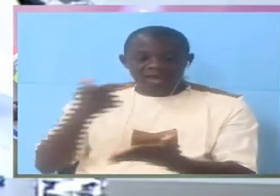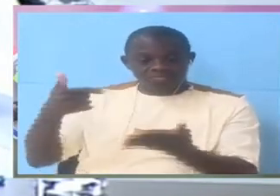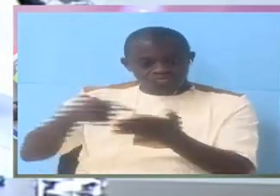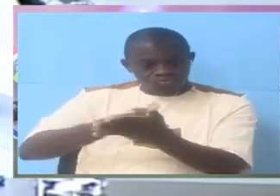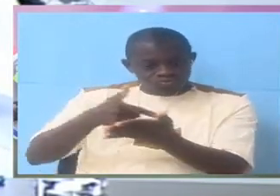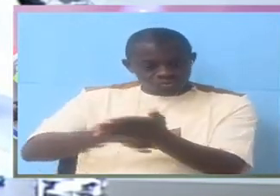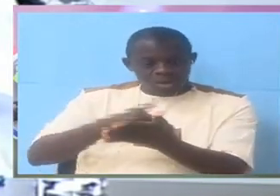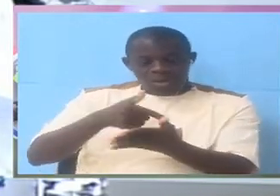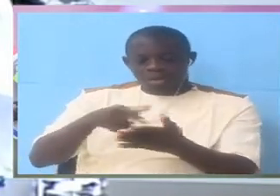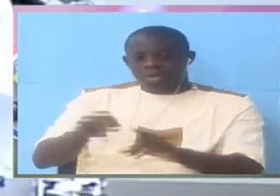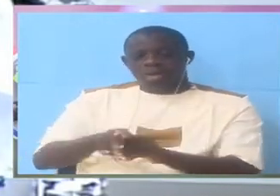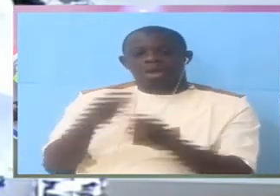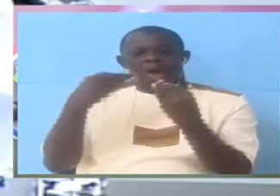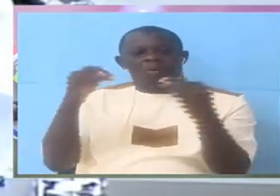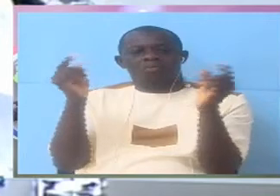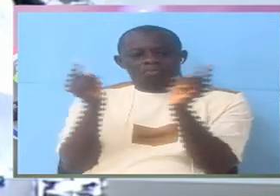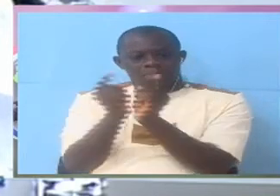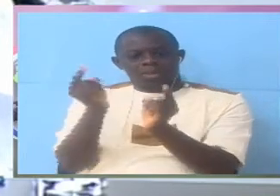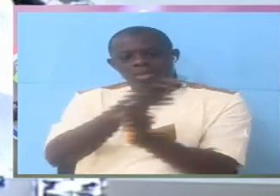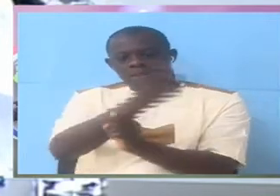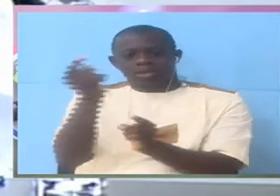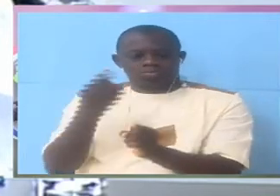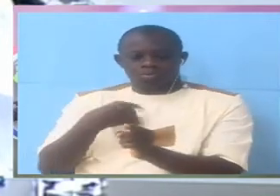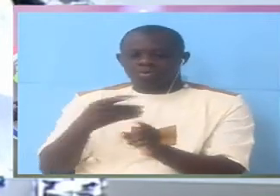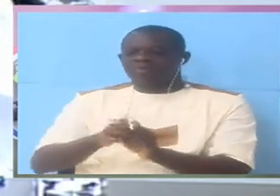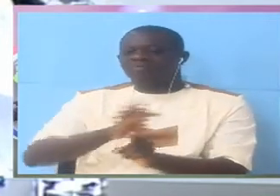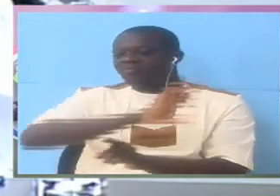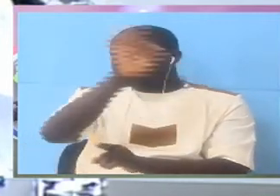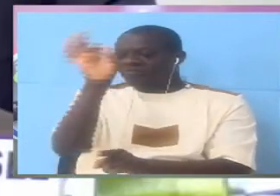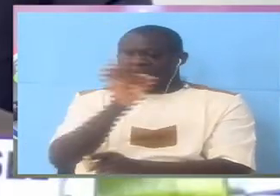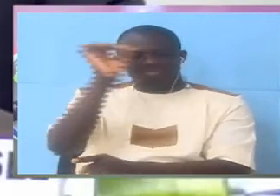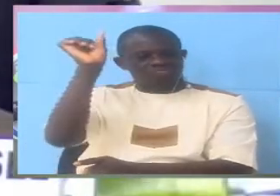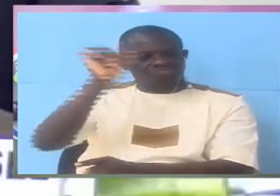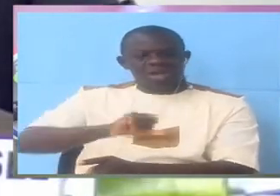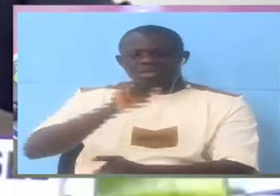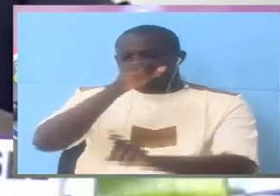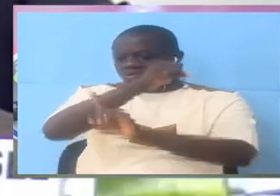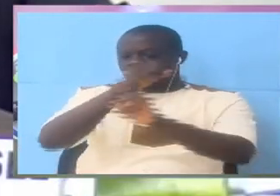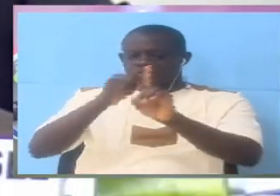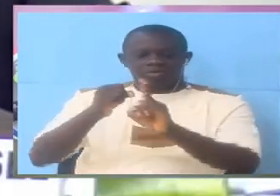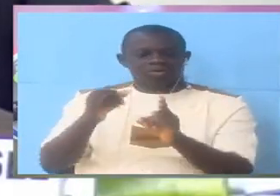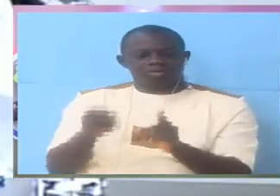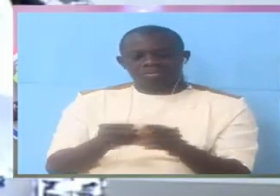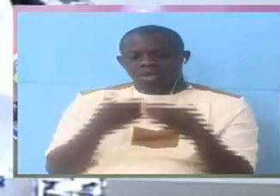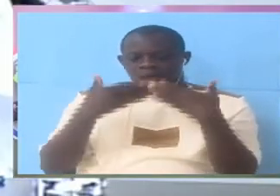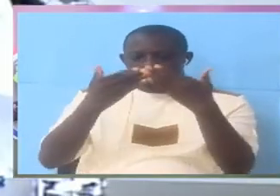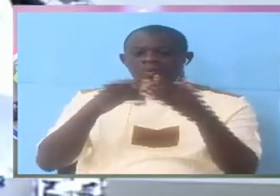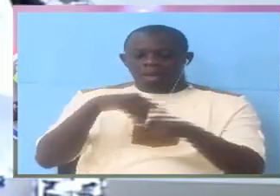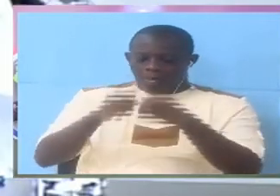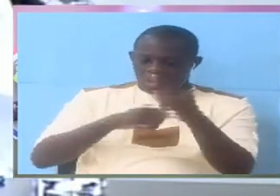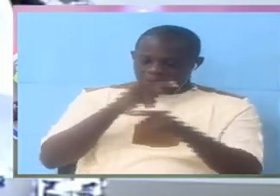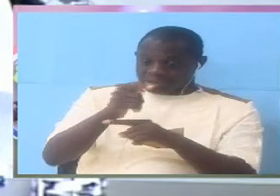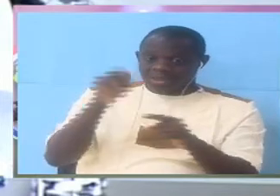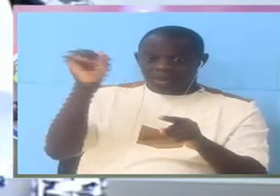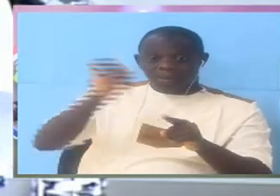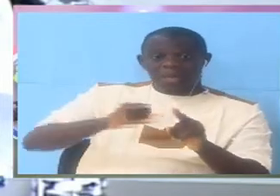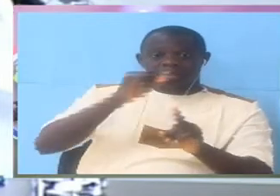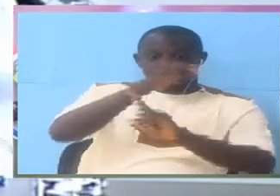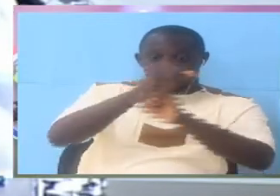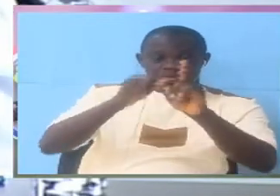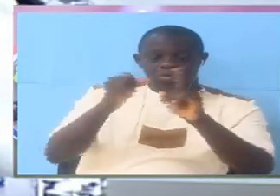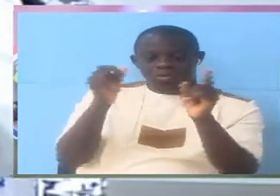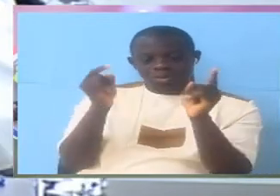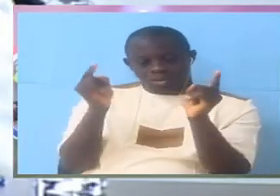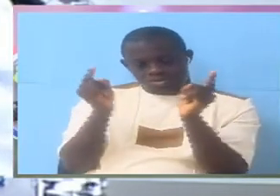how did you find them? In a very terrible condition. And tell us about that condition. You cannot describe